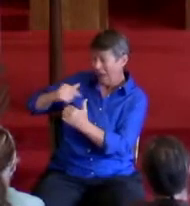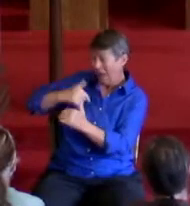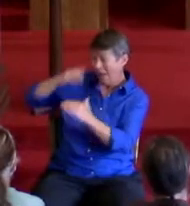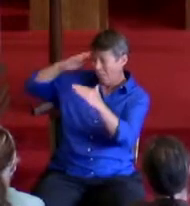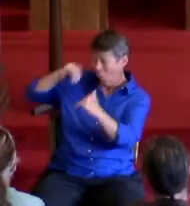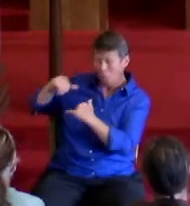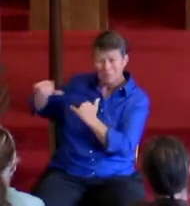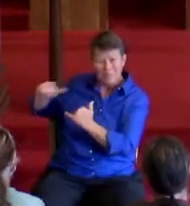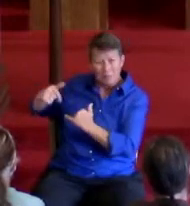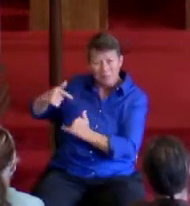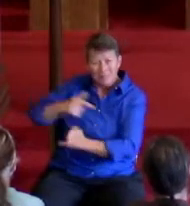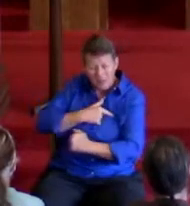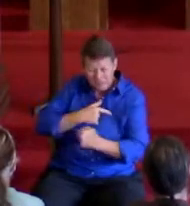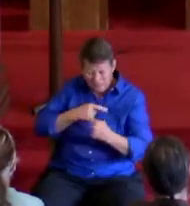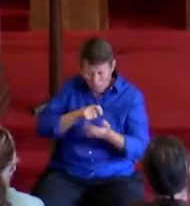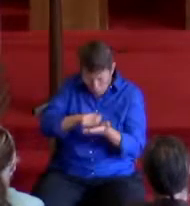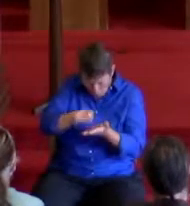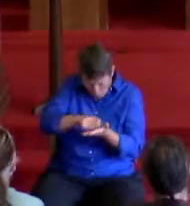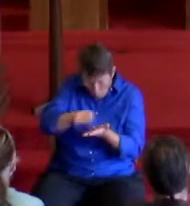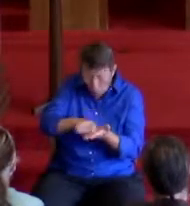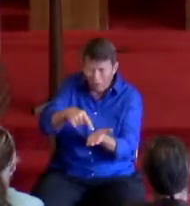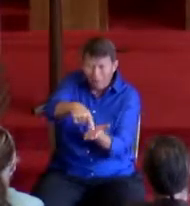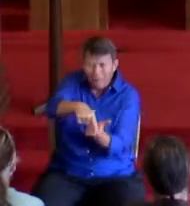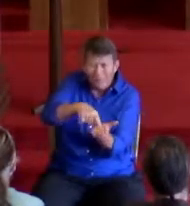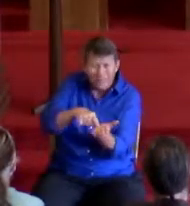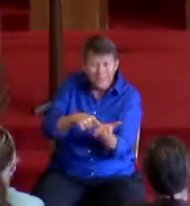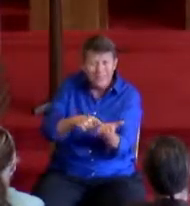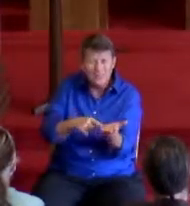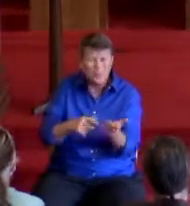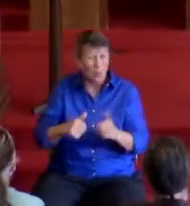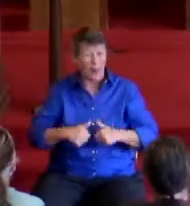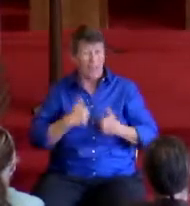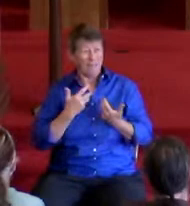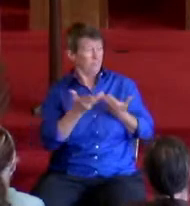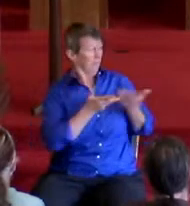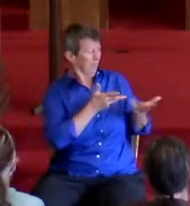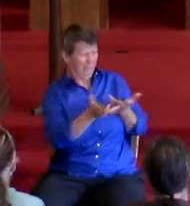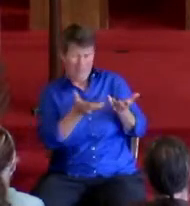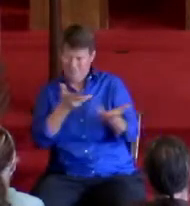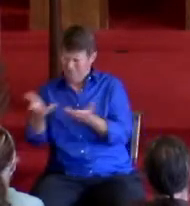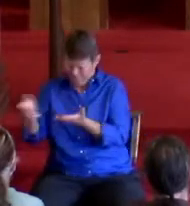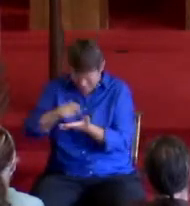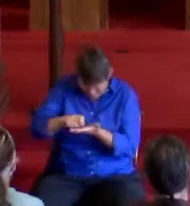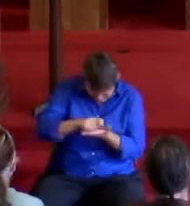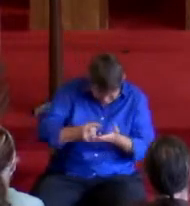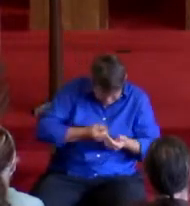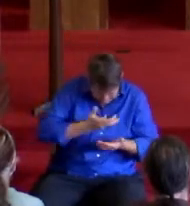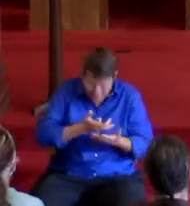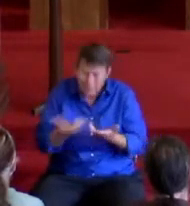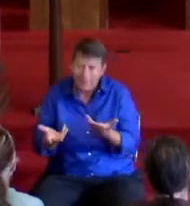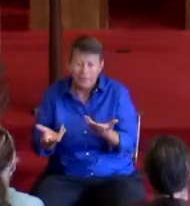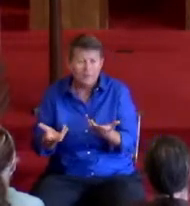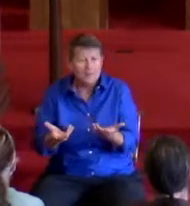we are, struggling to put this whole thing we call life together and live it in a meaningful